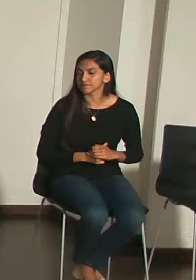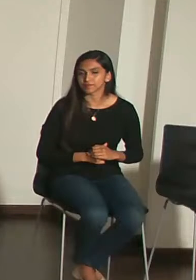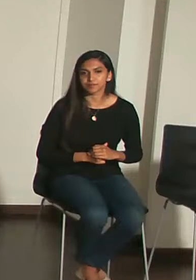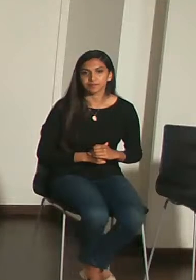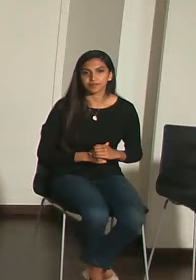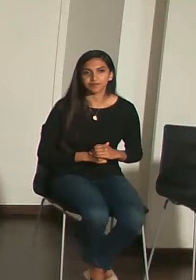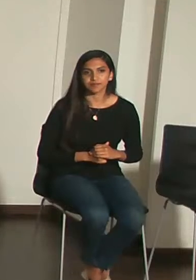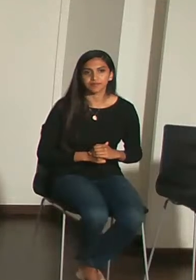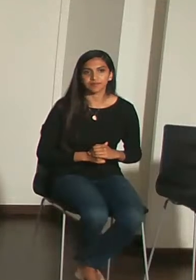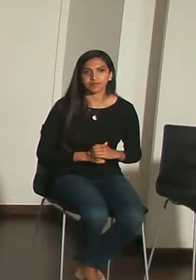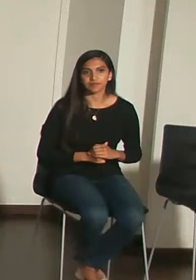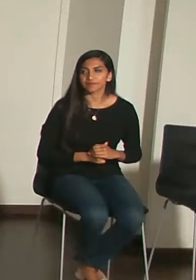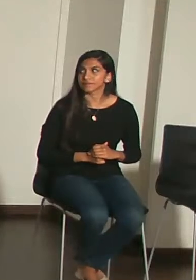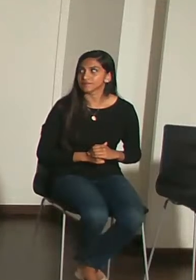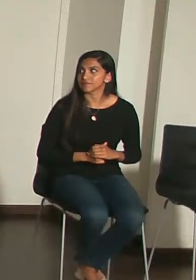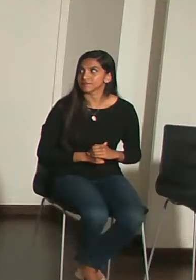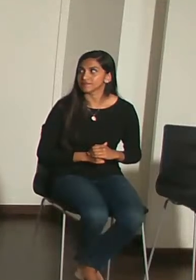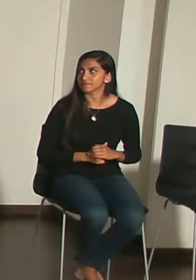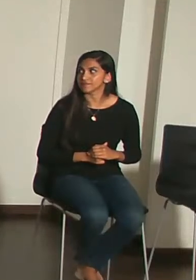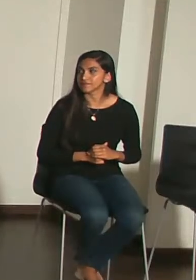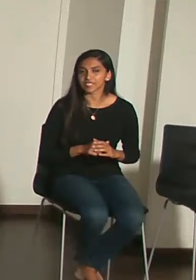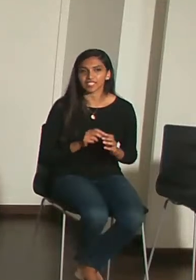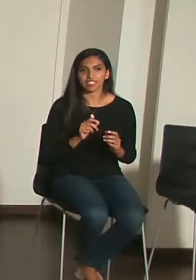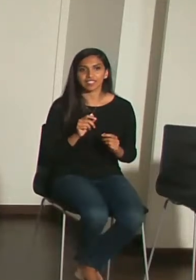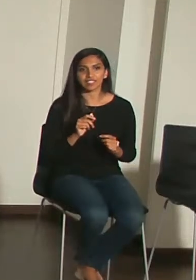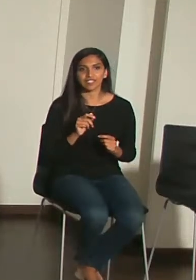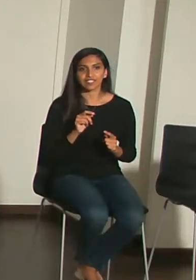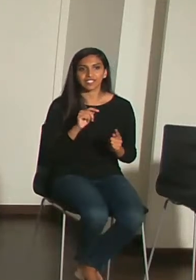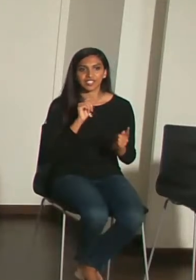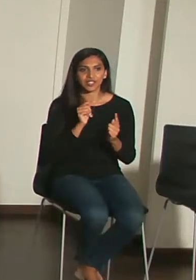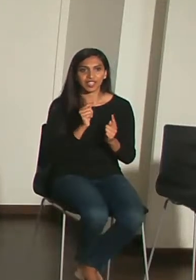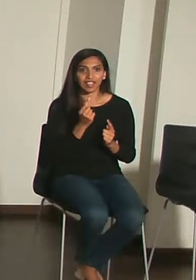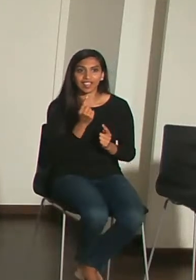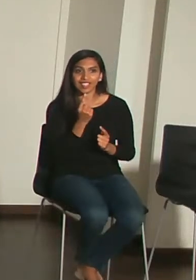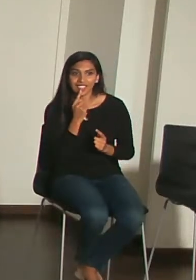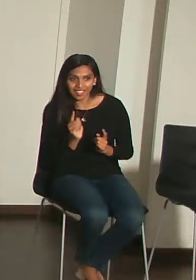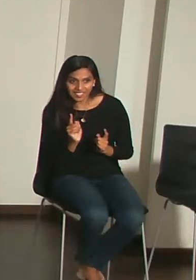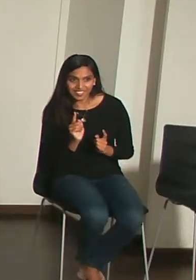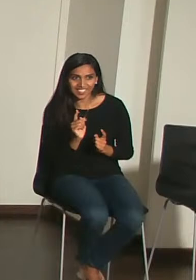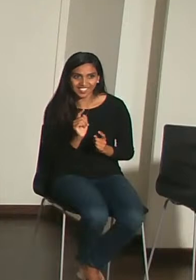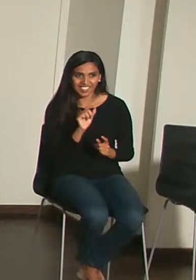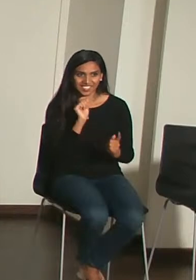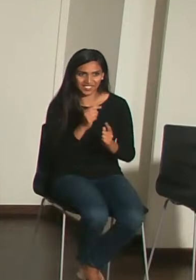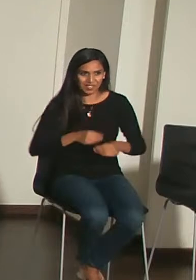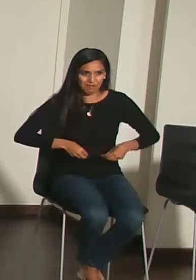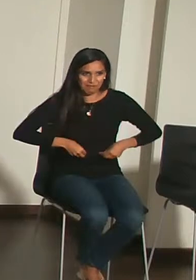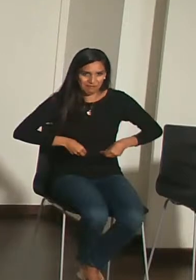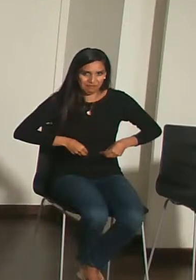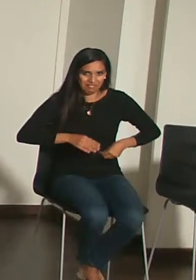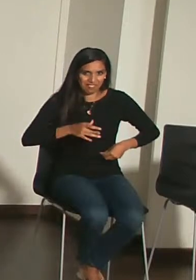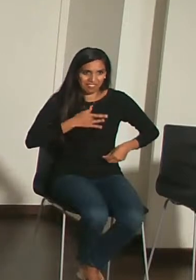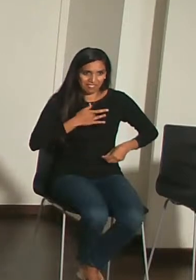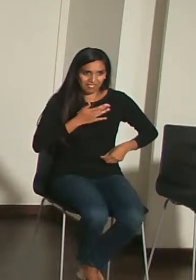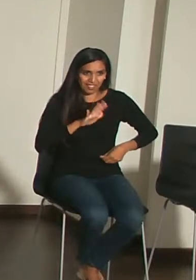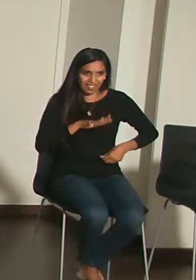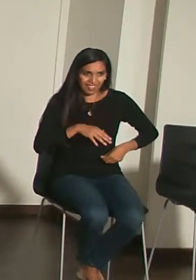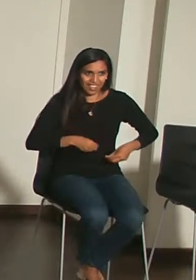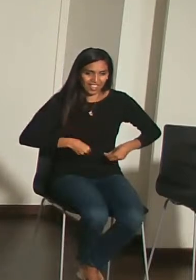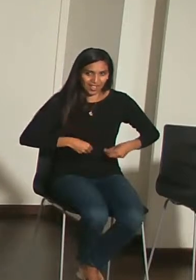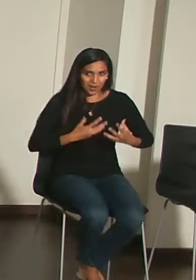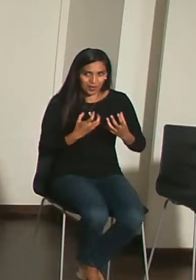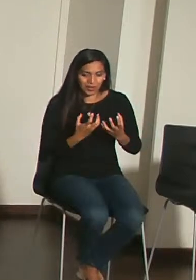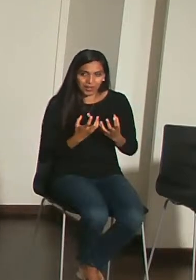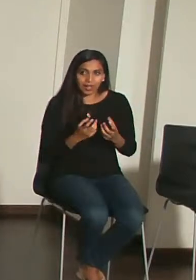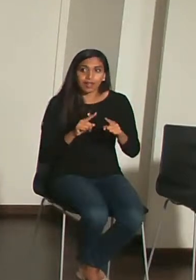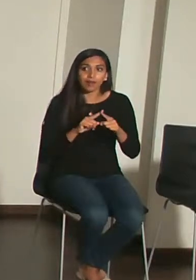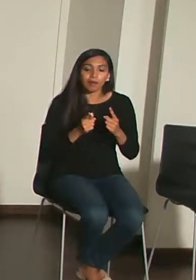well. Rambling on. On the note of tasting, I'm sure all our stomachs are like, where's the food?